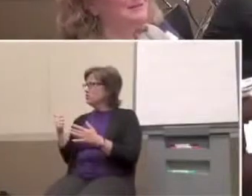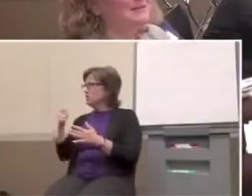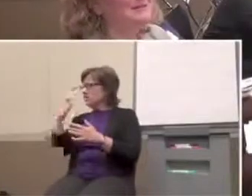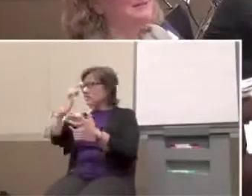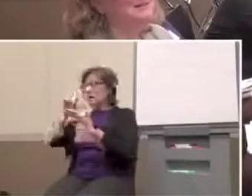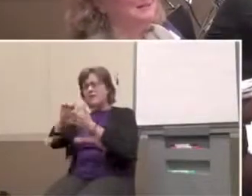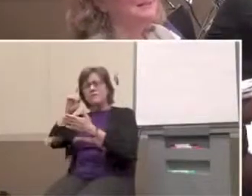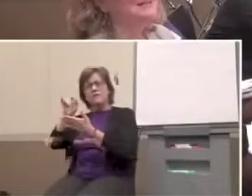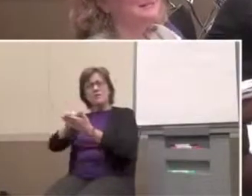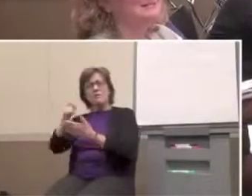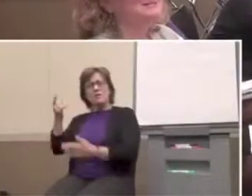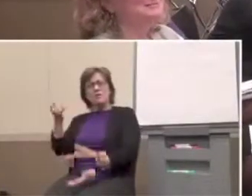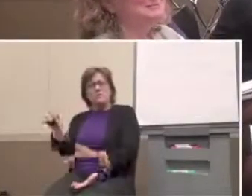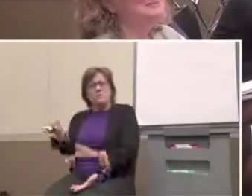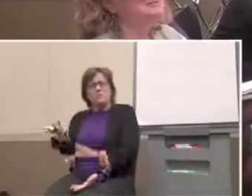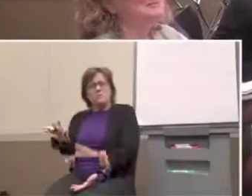one?